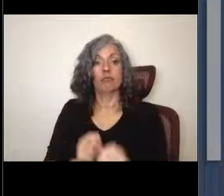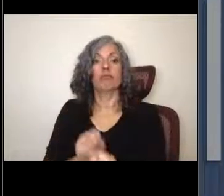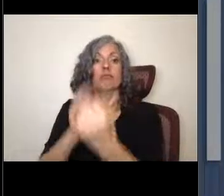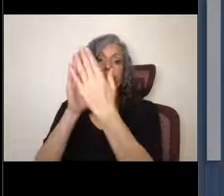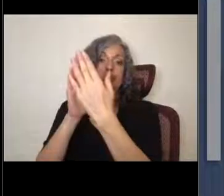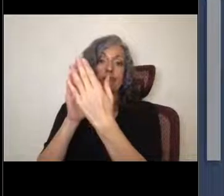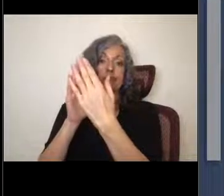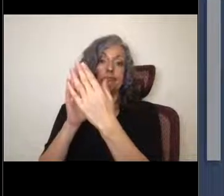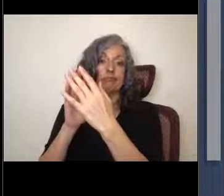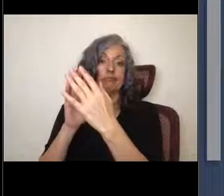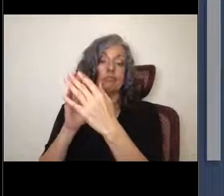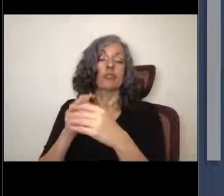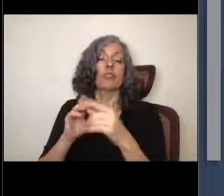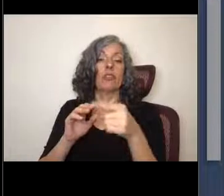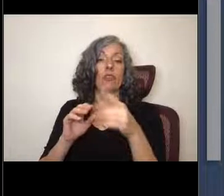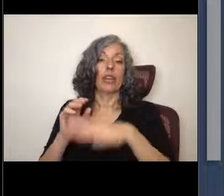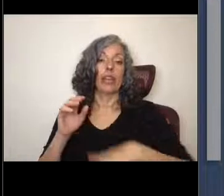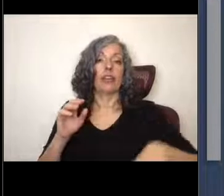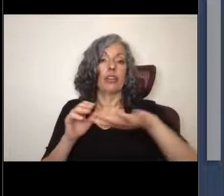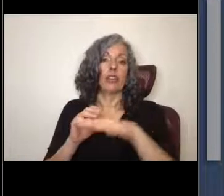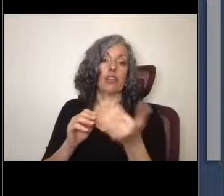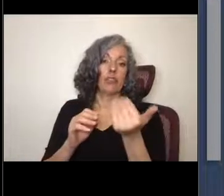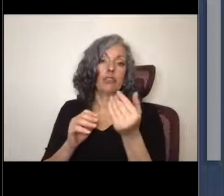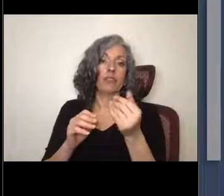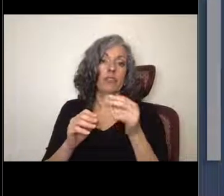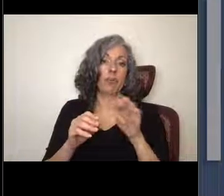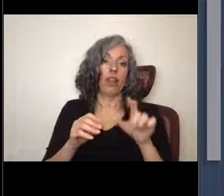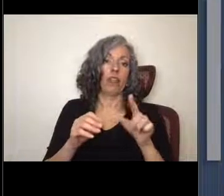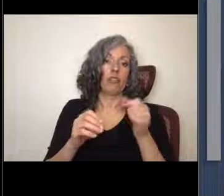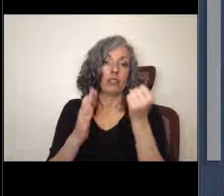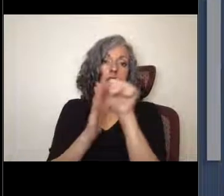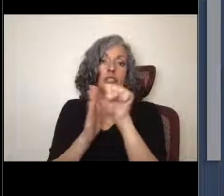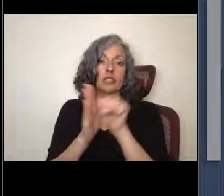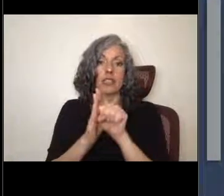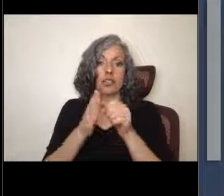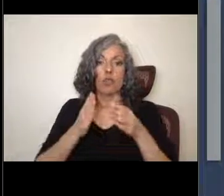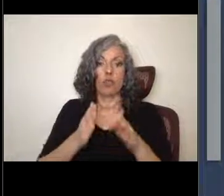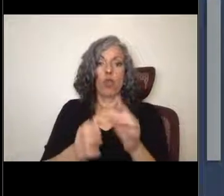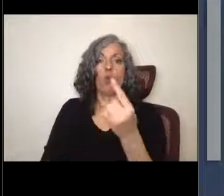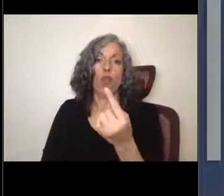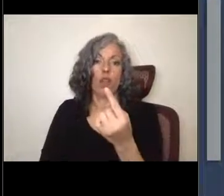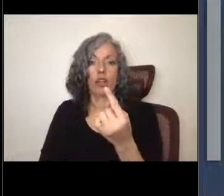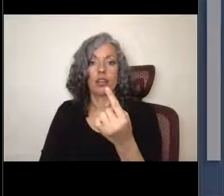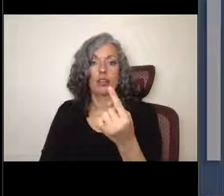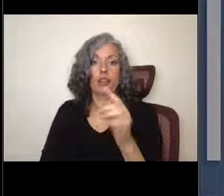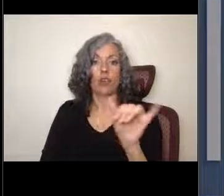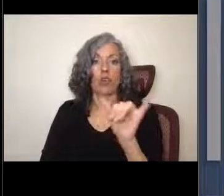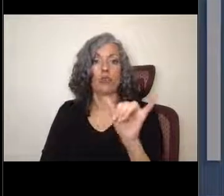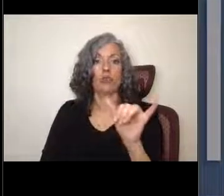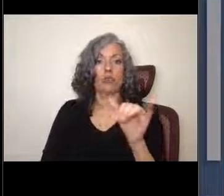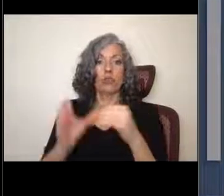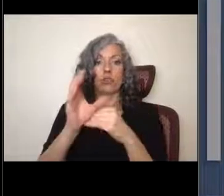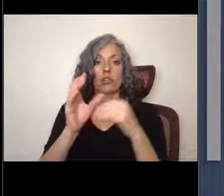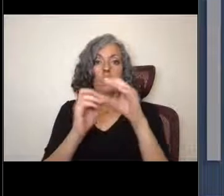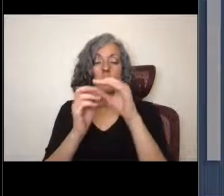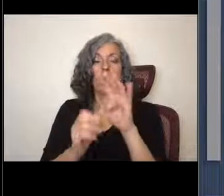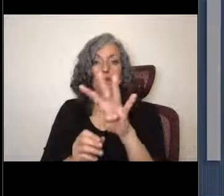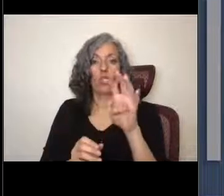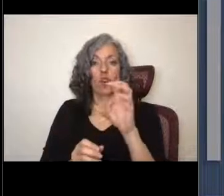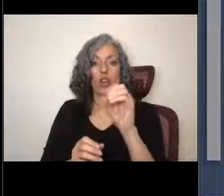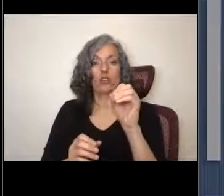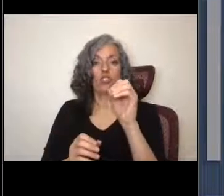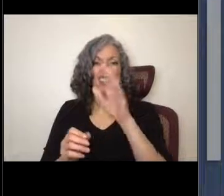relocation. Along the 15-mile length of State Route 1, the project proposes to also reconstruct curb ramps at 400